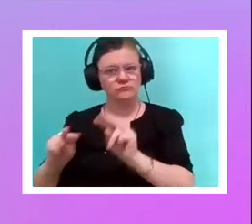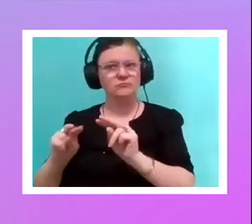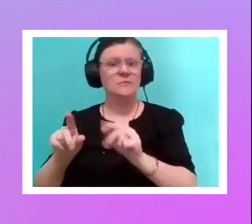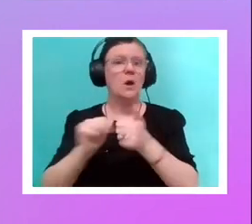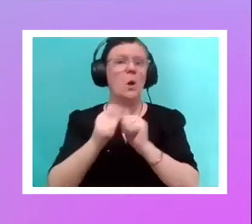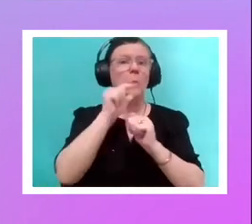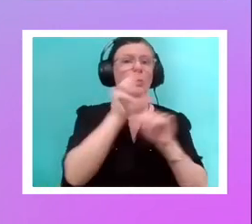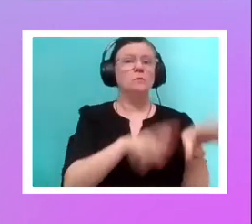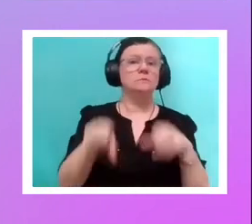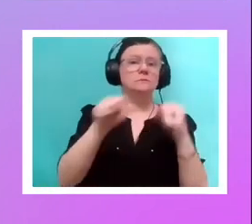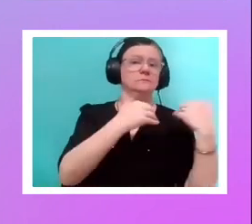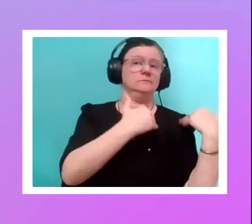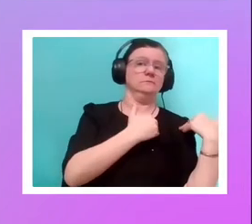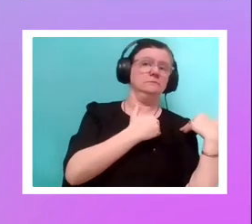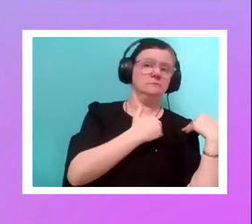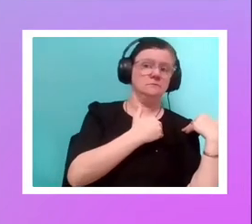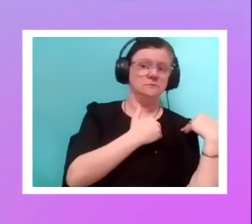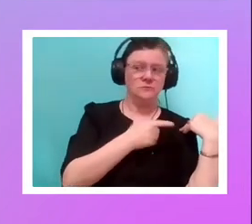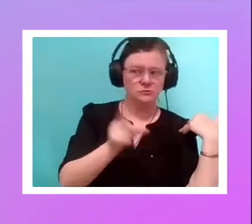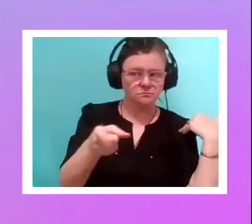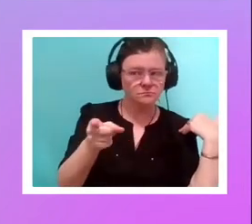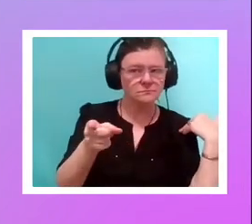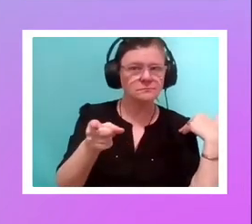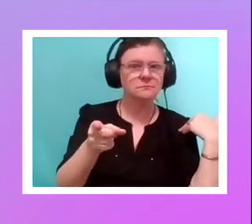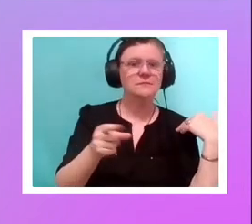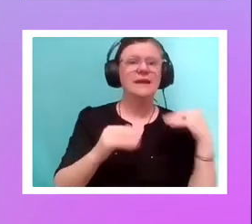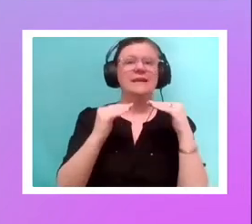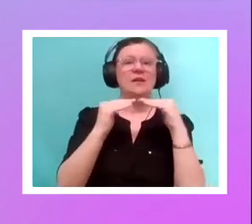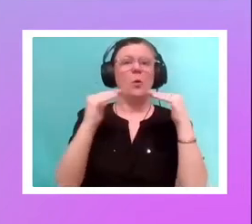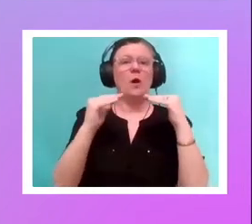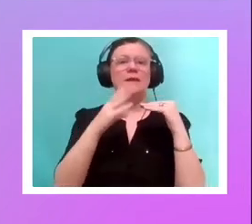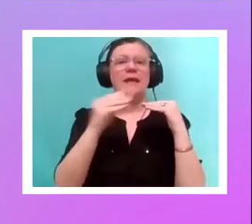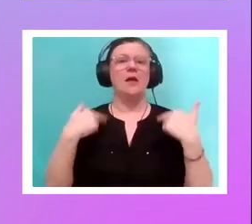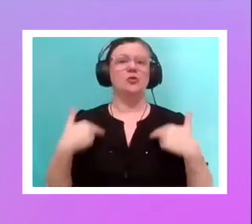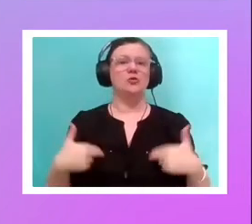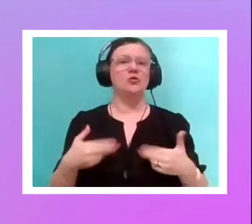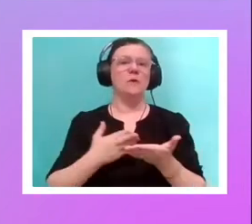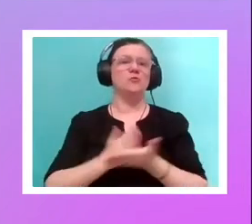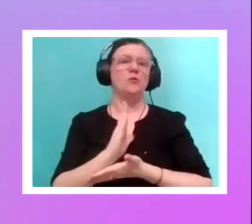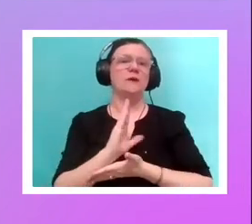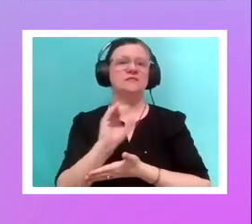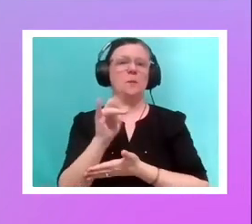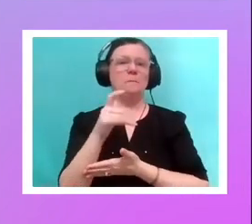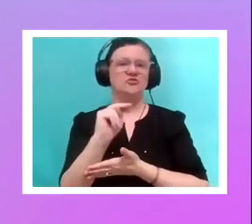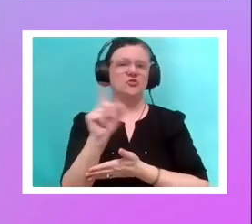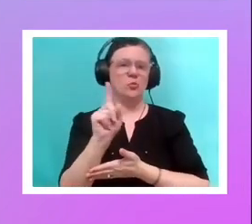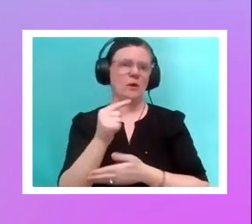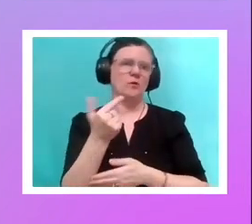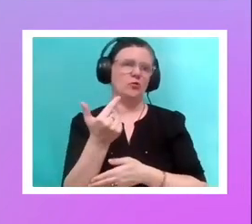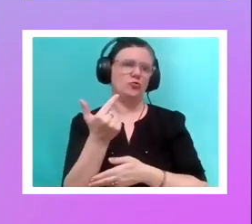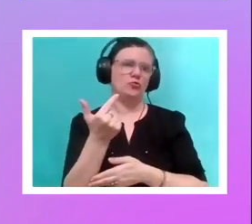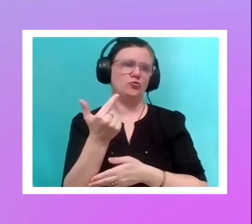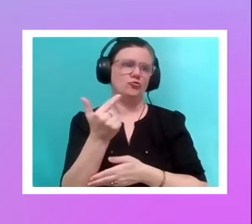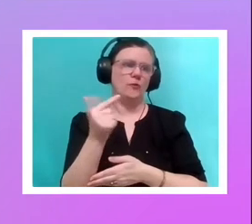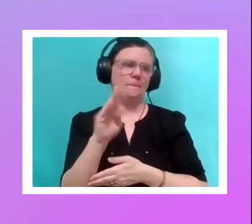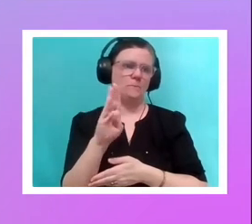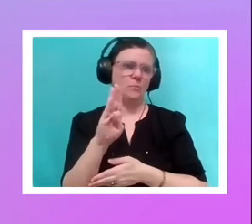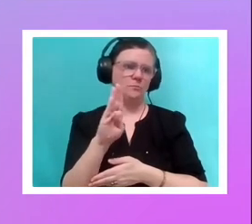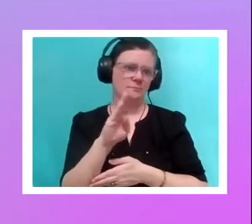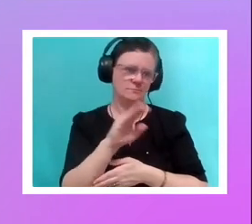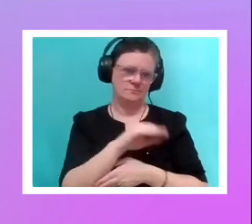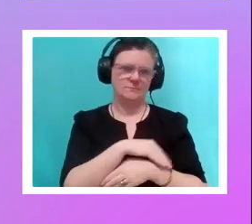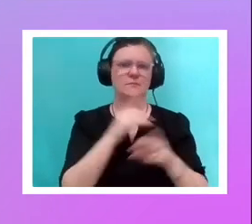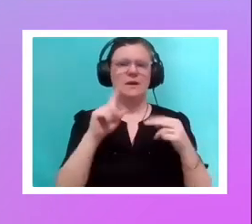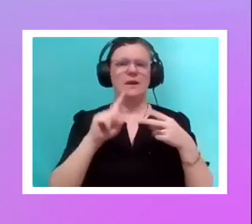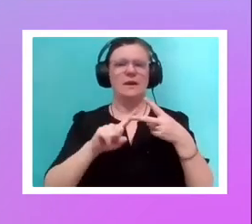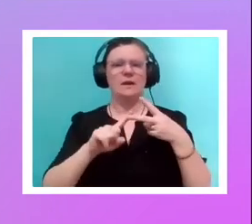out by two bodies: the Equality and Human Rights Commission in Great Britain and the Equality Commission for Northern Ireland